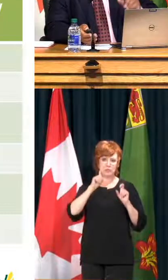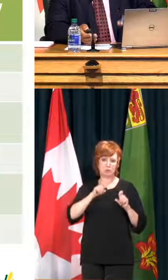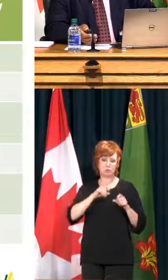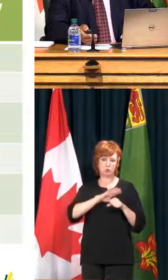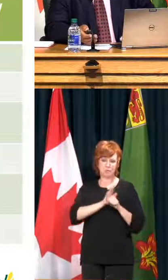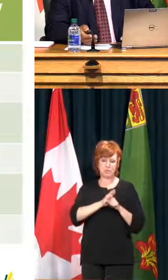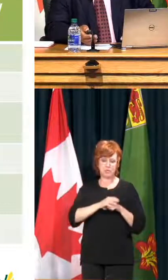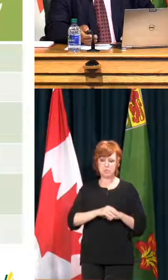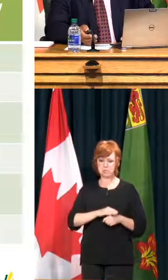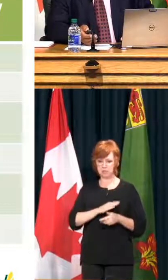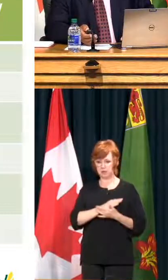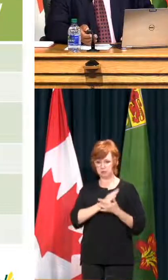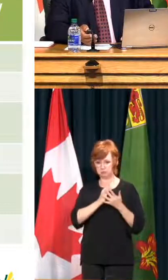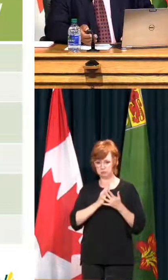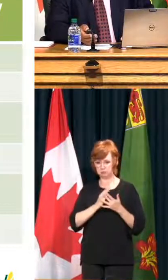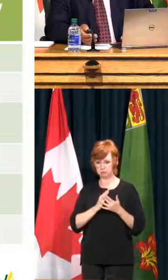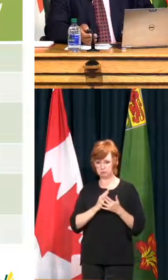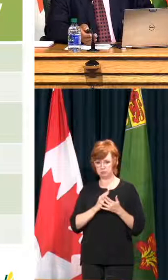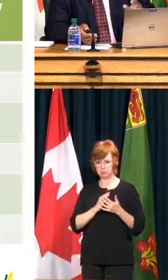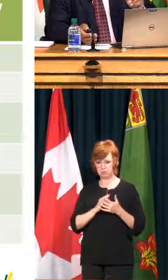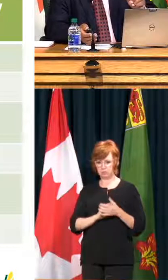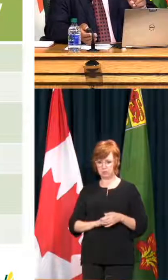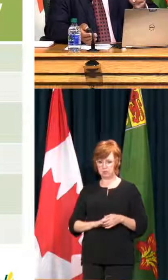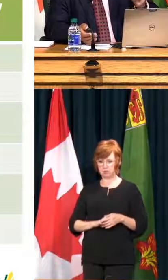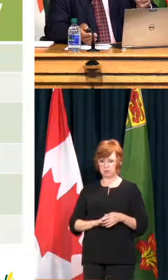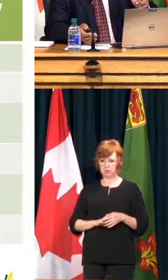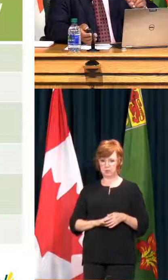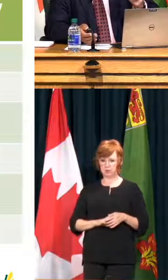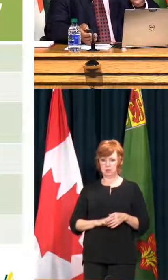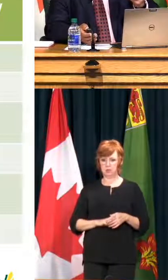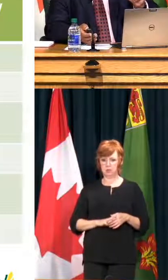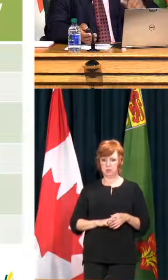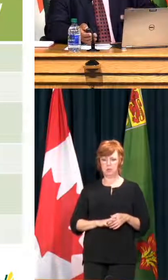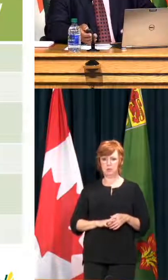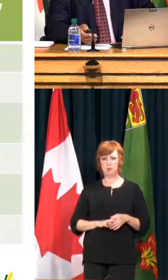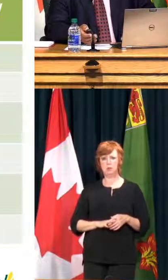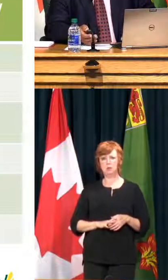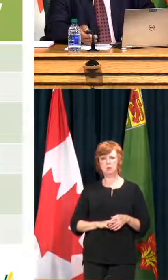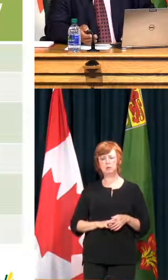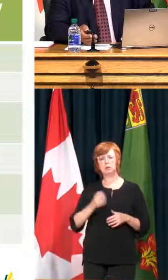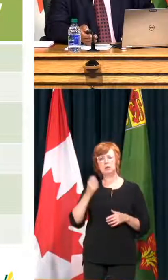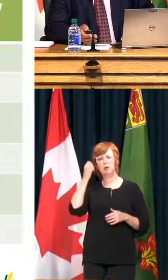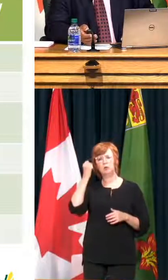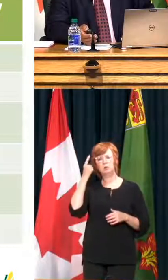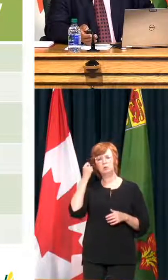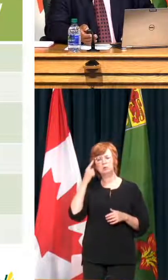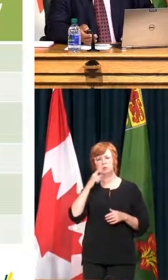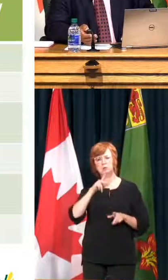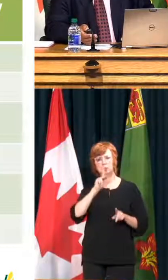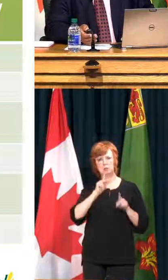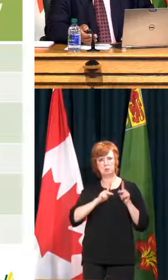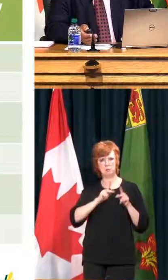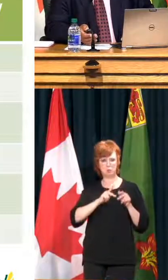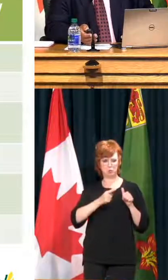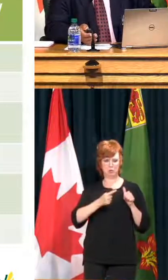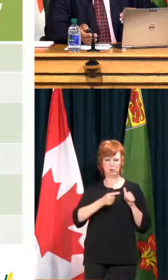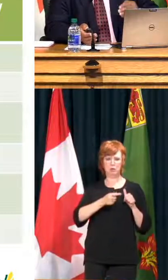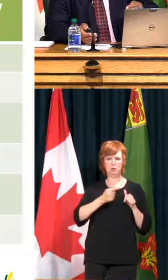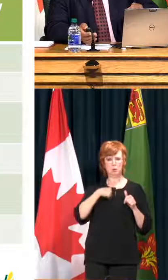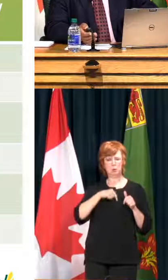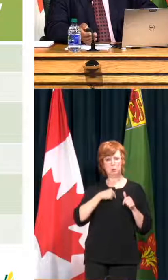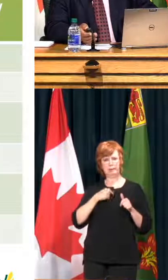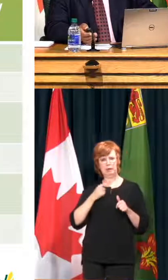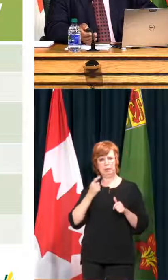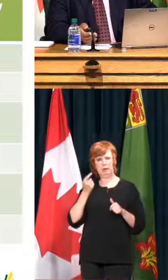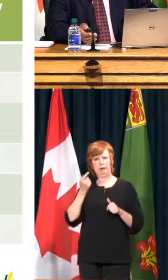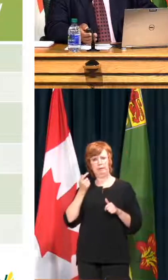We've seen a bit of an area of concern that the time between symptom onset and testing is increasing. So people seem to be delaying seeking testing, and the earlier you